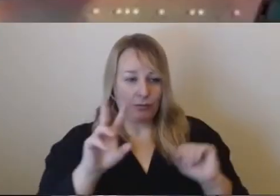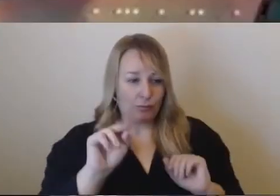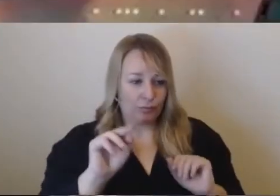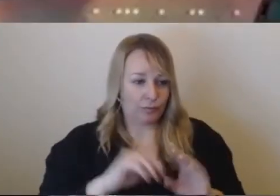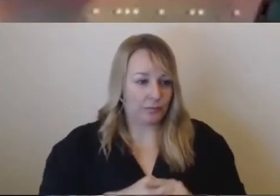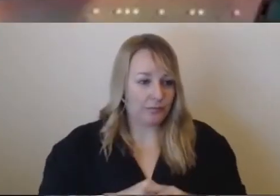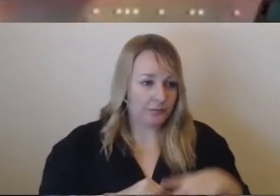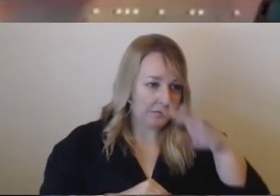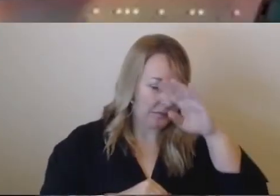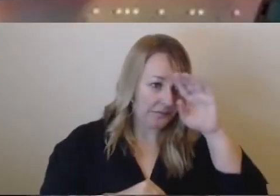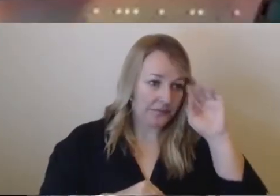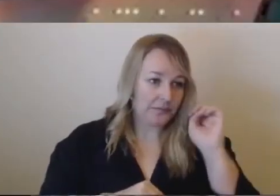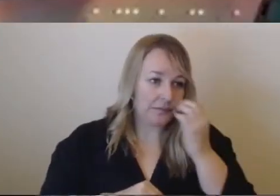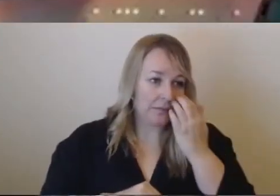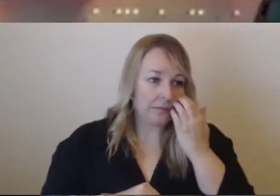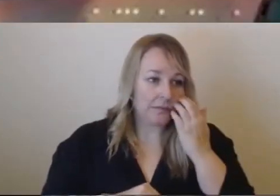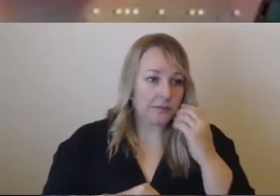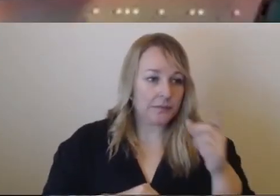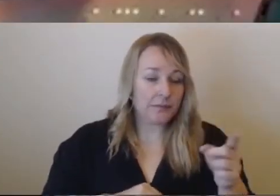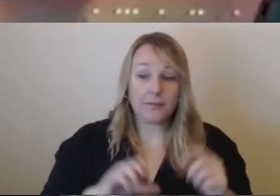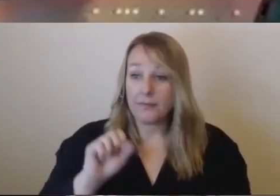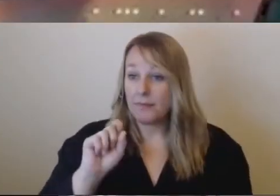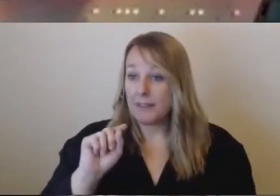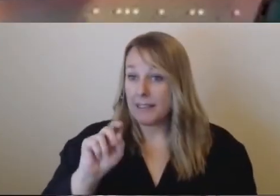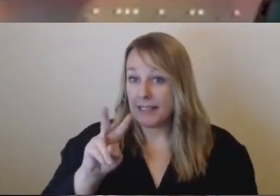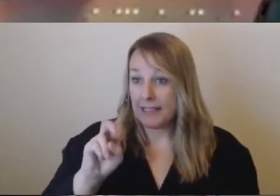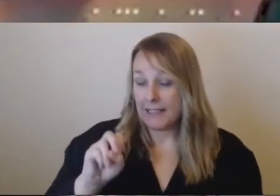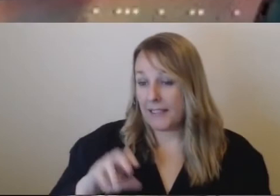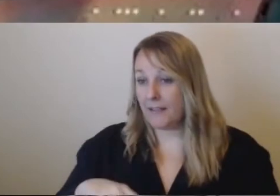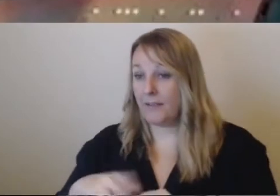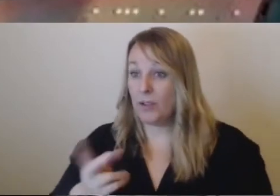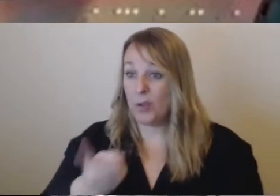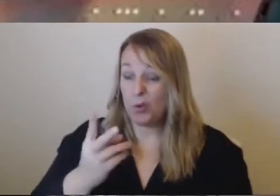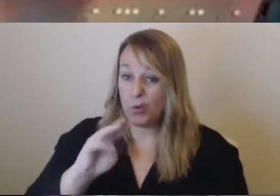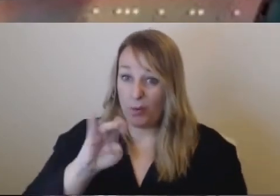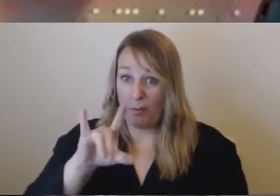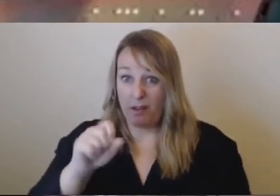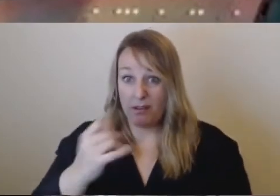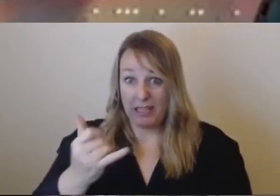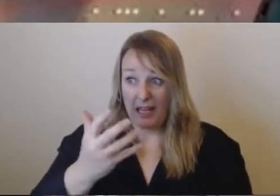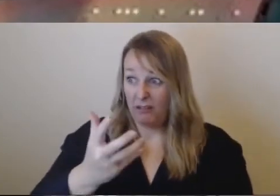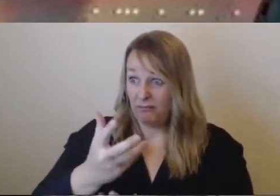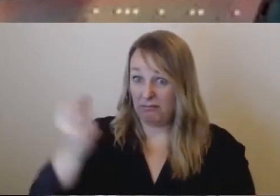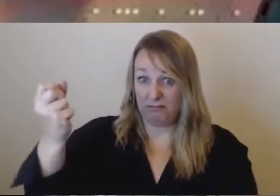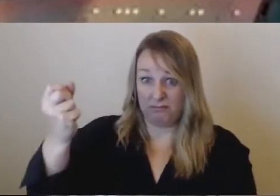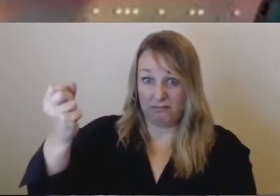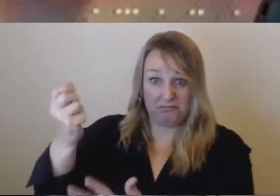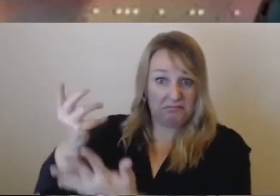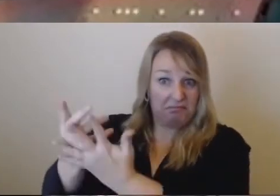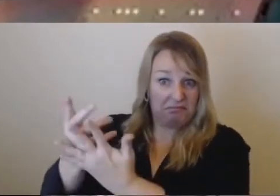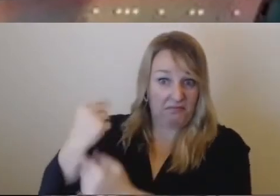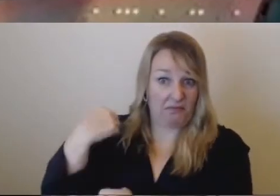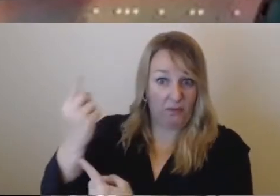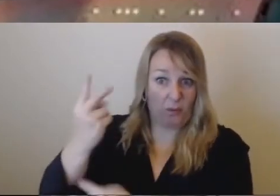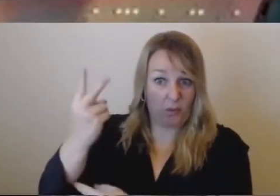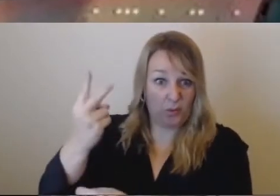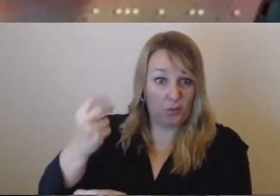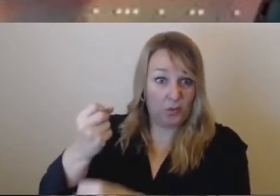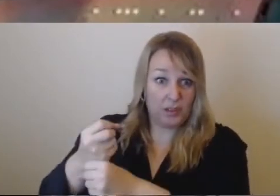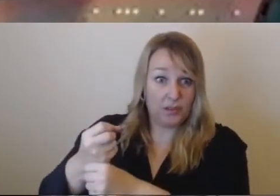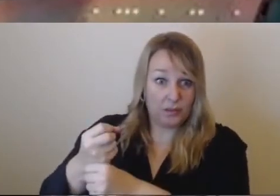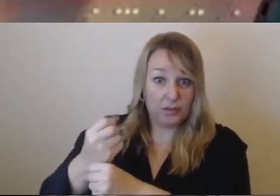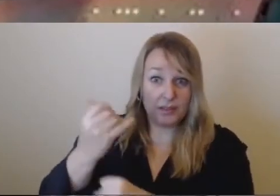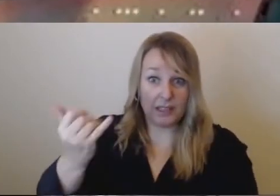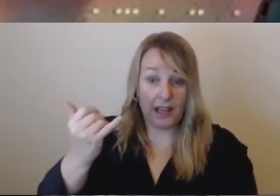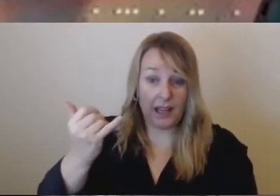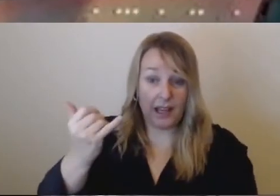last, I guess it was 2 years ago now. The Michaels have been held for basically 2 years. And I had